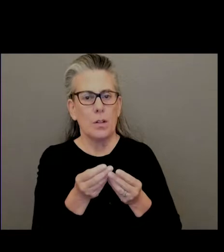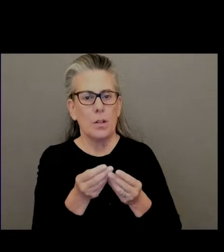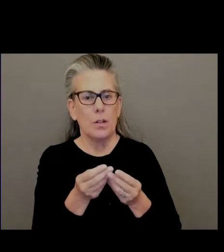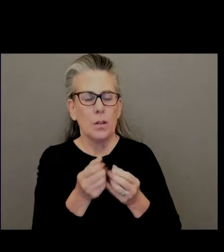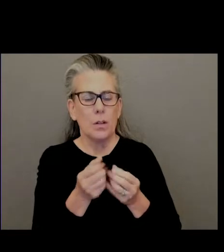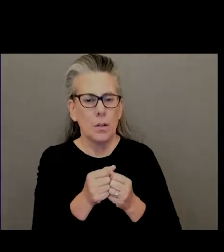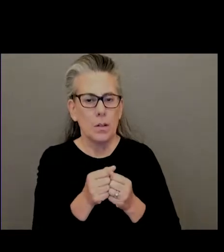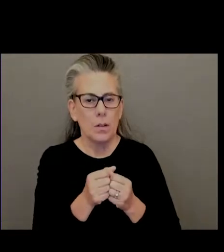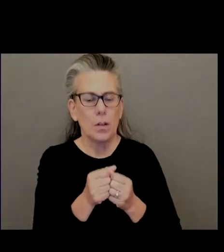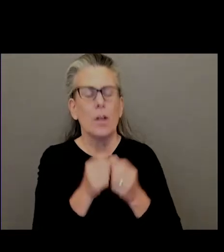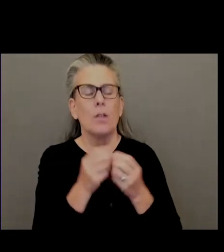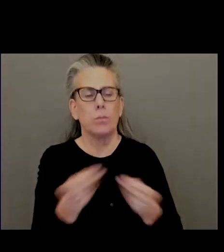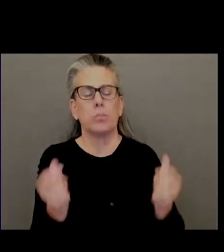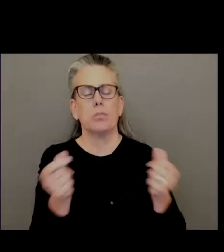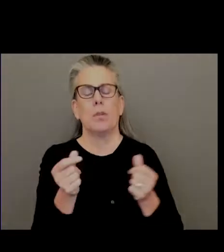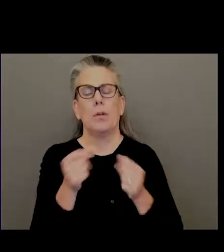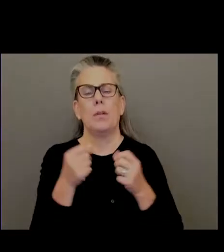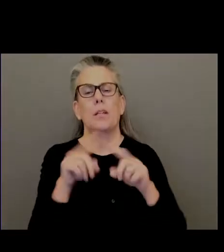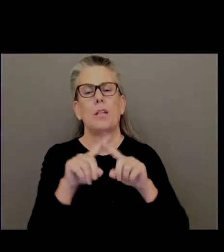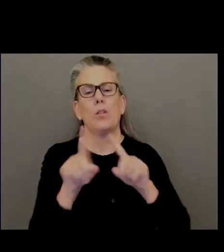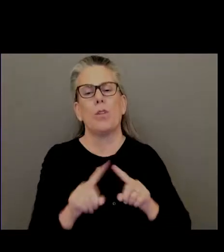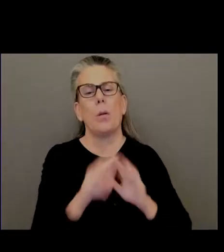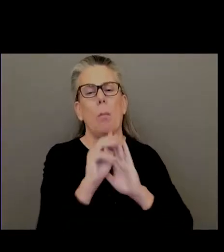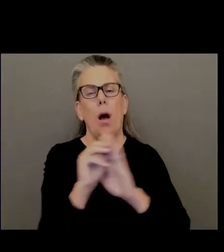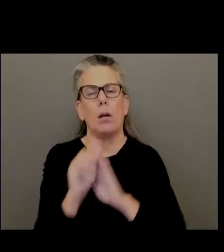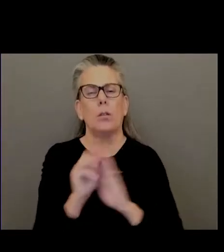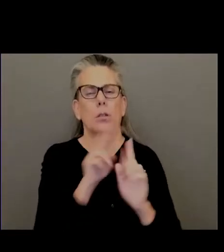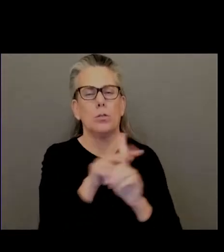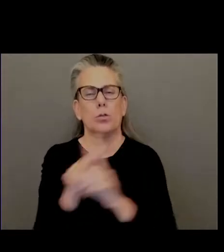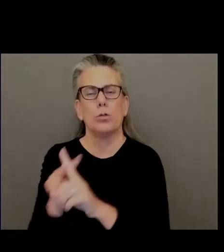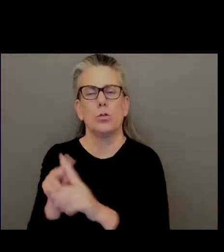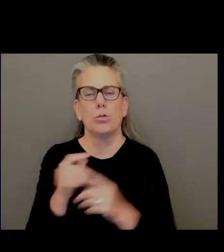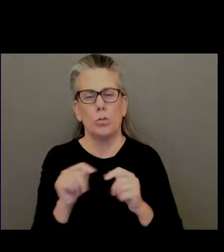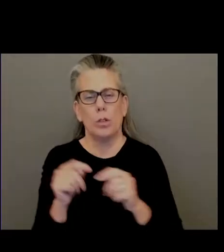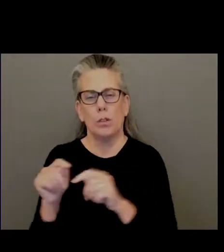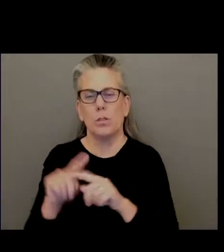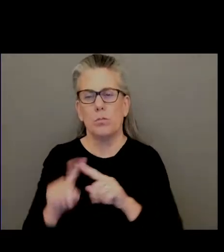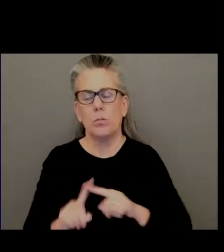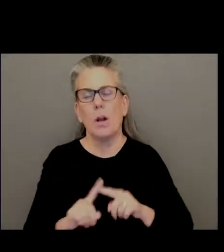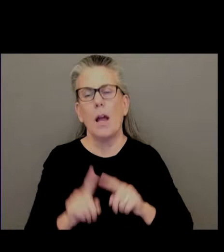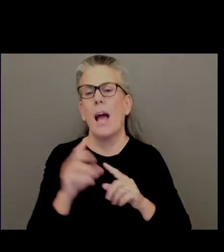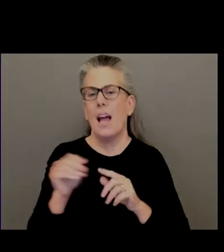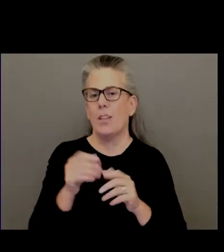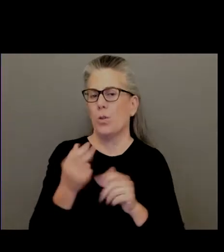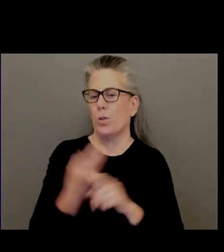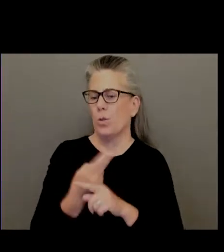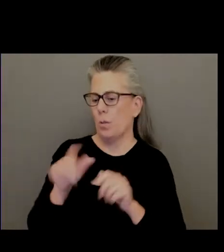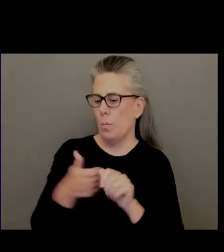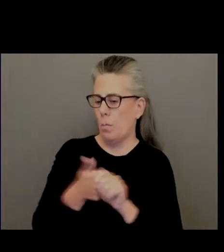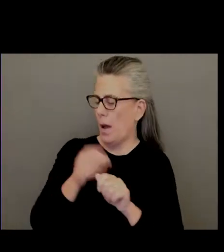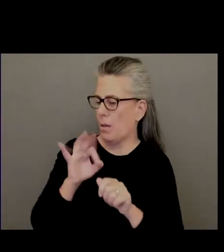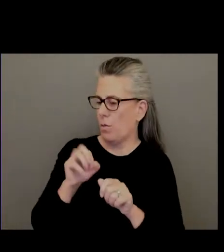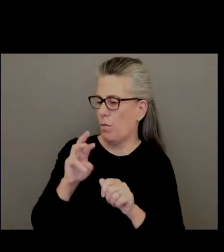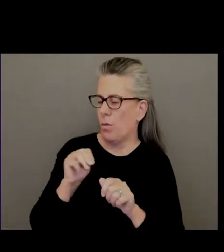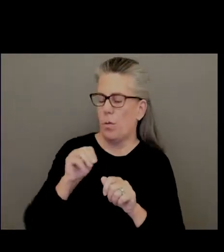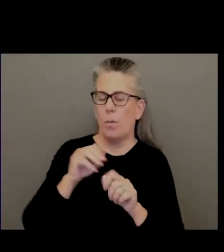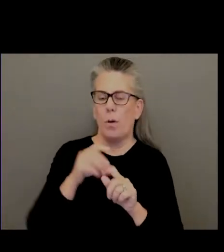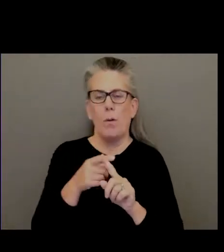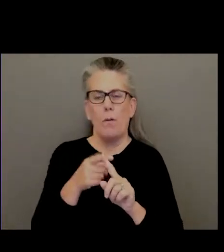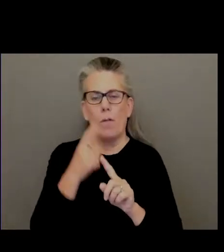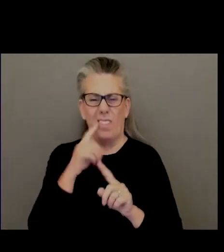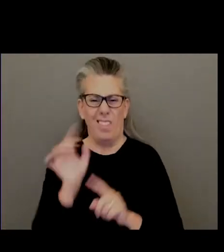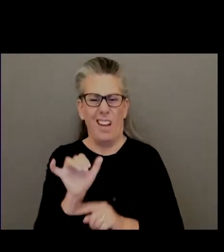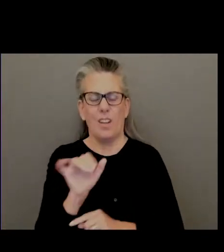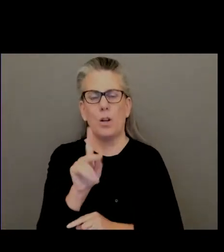And to do that at scale, they are leveraging platforms like Kubernetes, which works great as an orchestration platform and to orchestrate